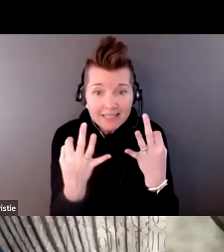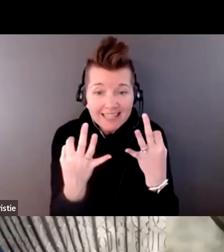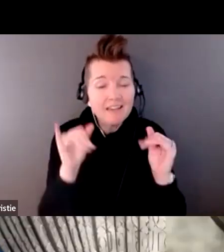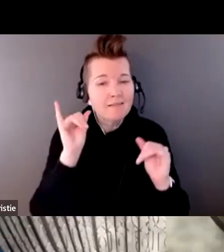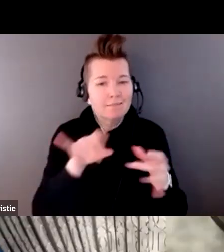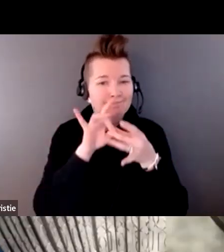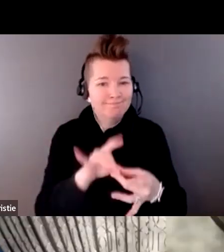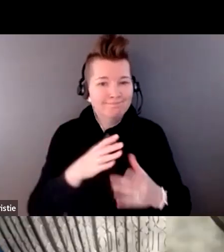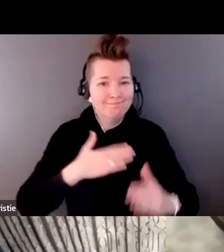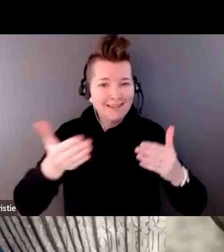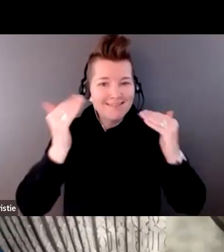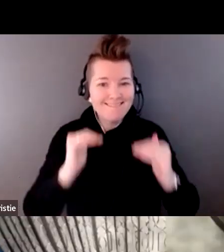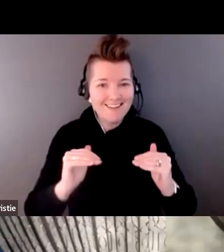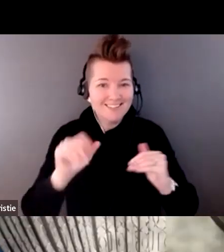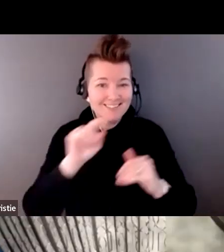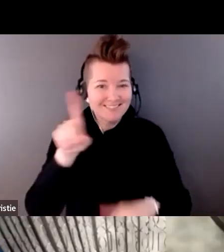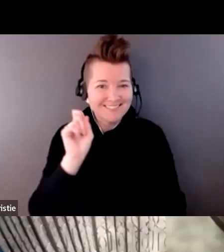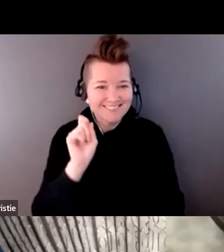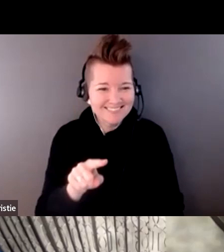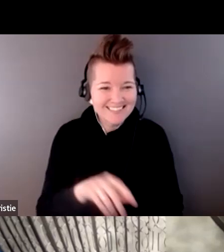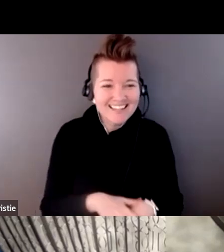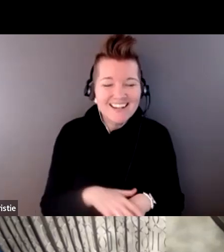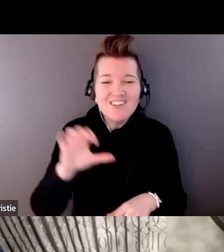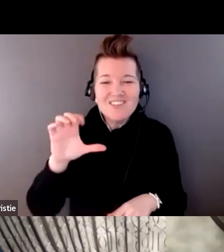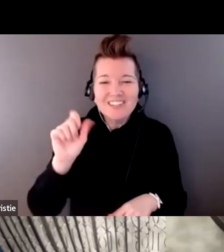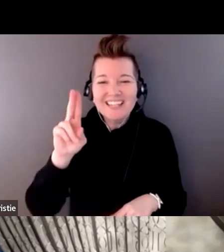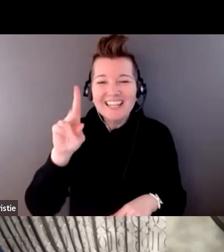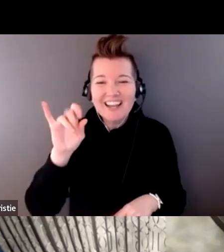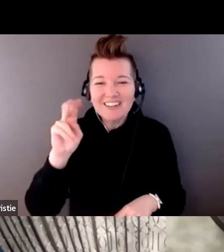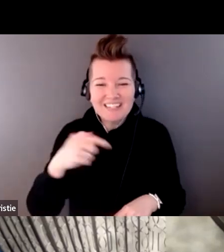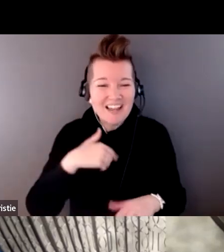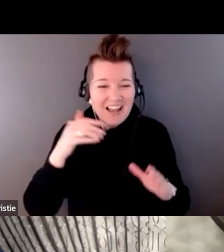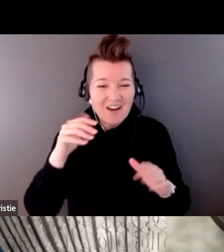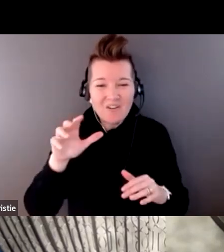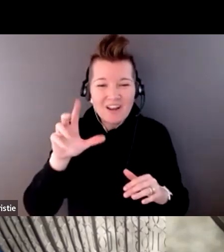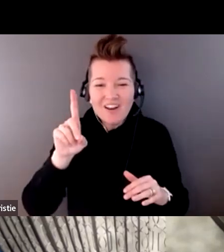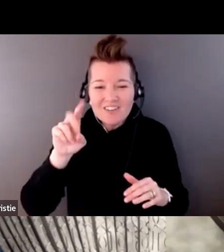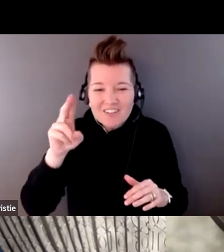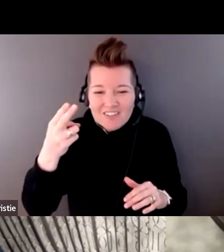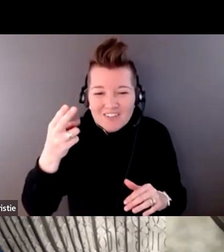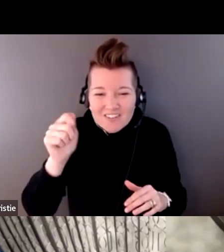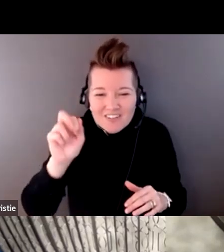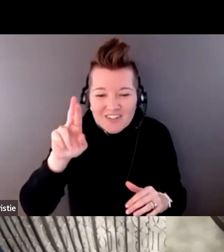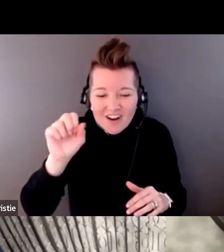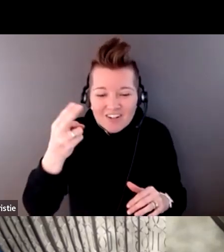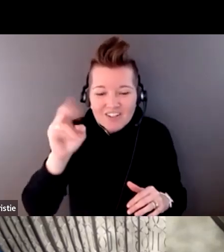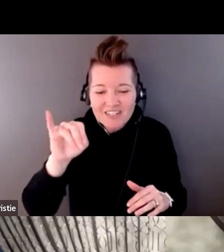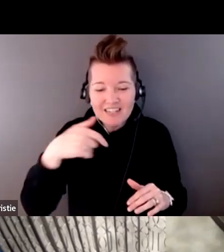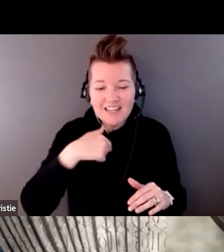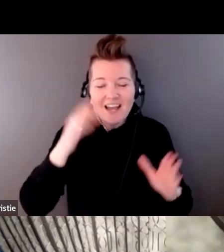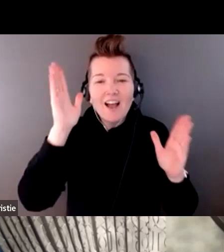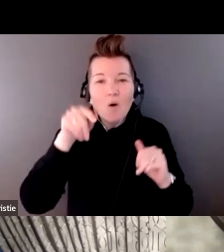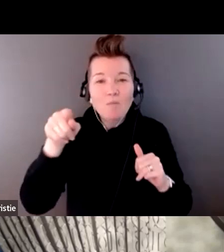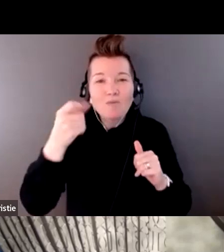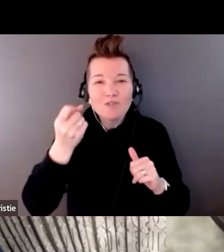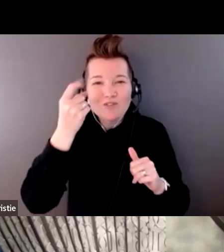just squeezing questions together for the interest of time. Nope. But so many of the youth projects this year, you guys talked about intergenerational